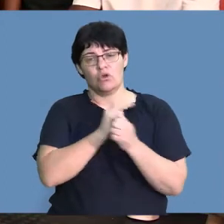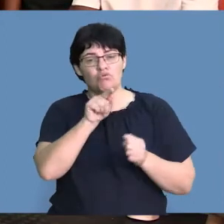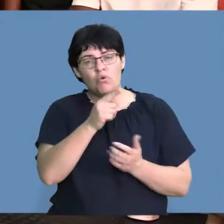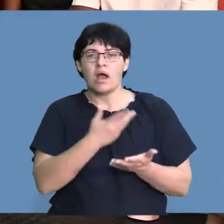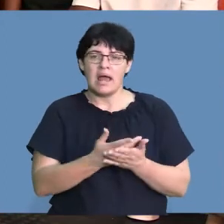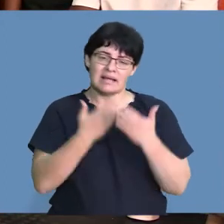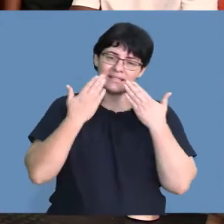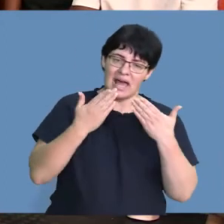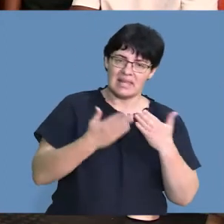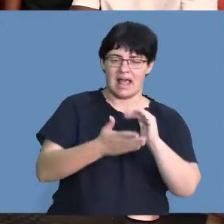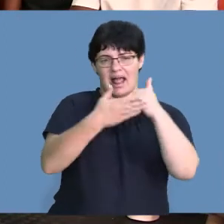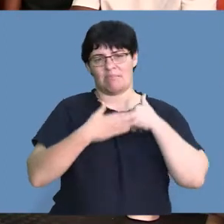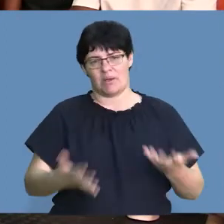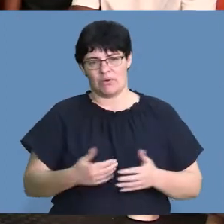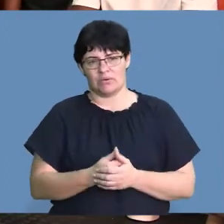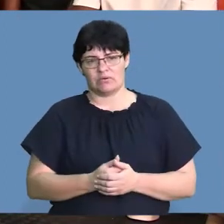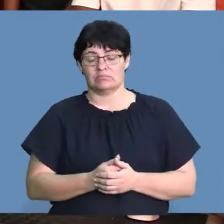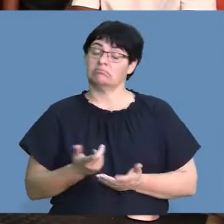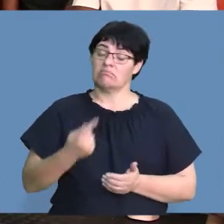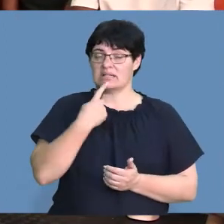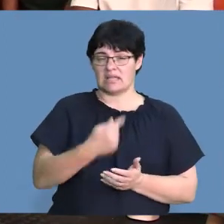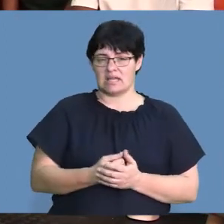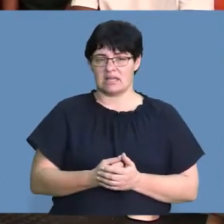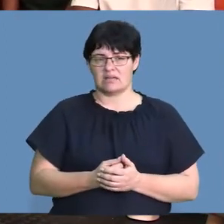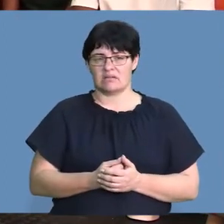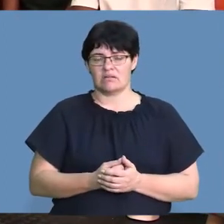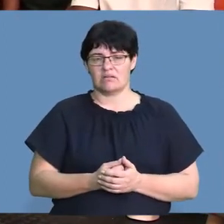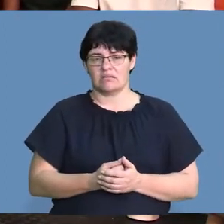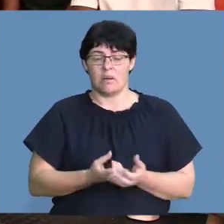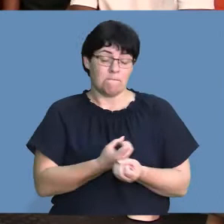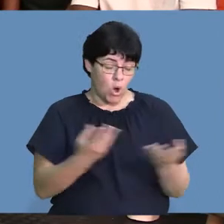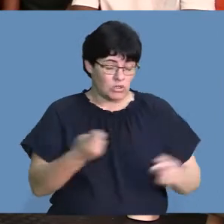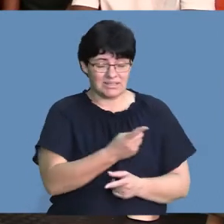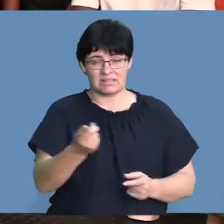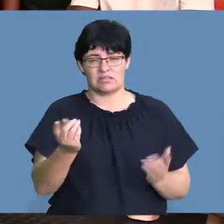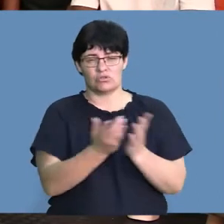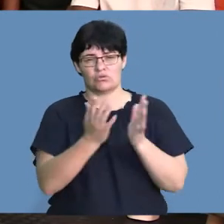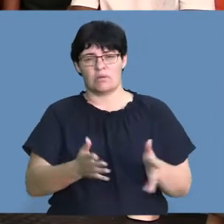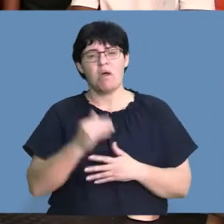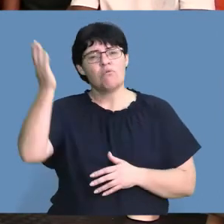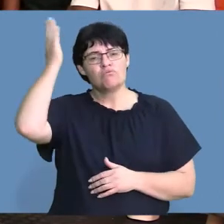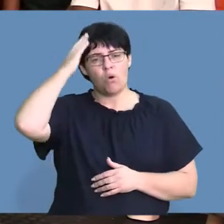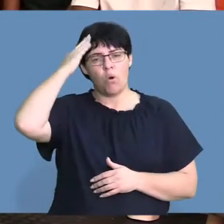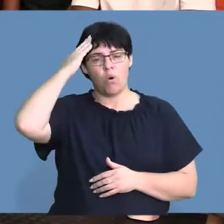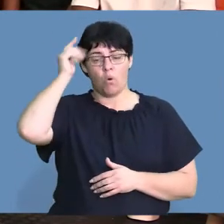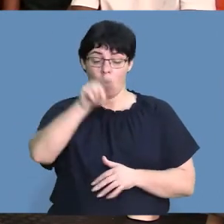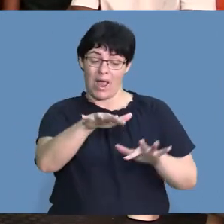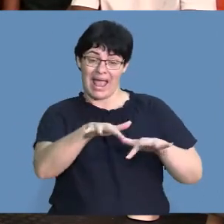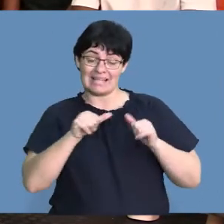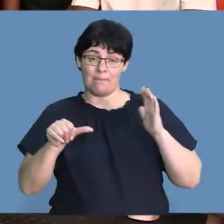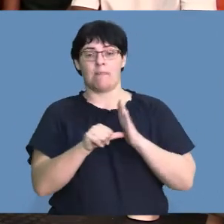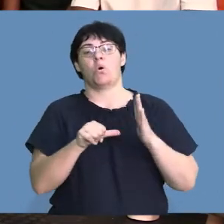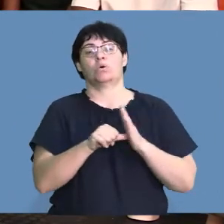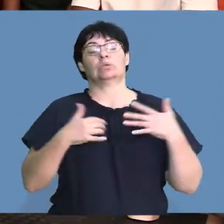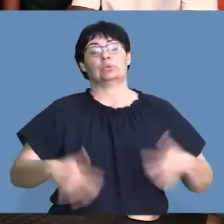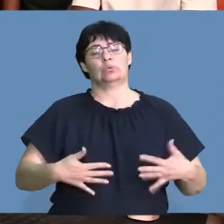to help you study? I'd say that most students, or all students actually, they already know how important